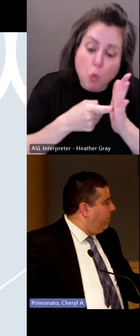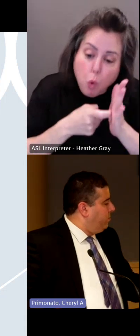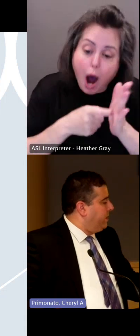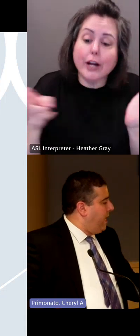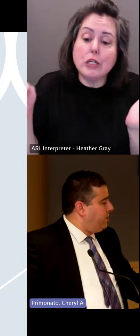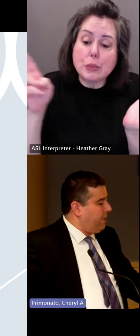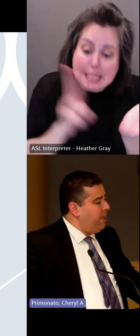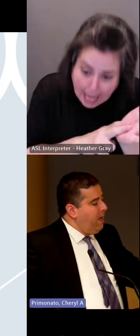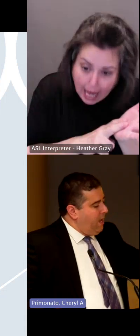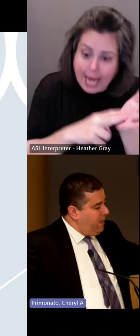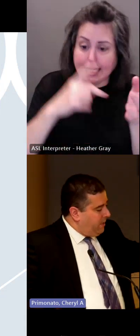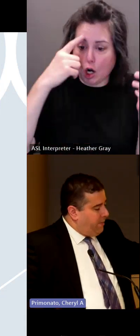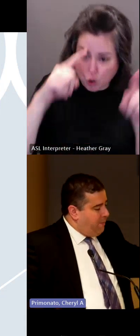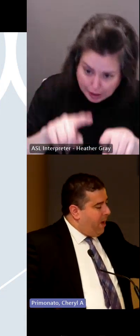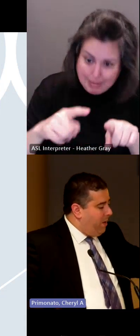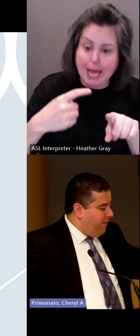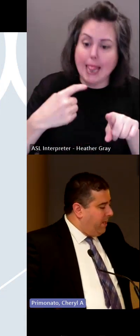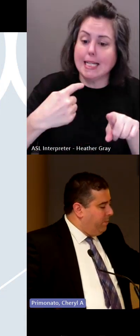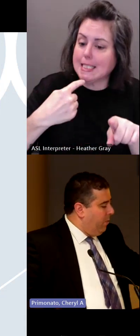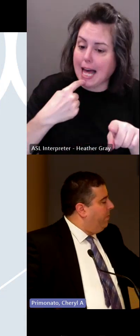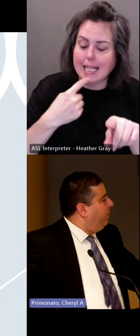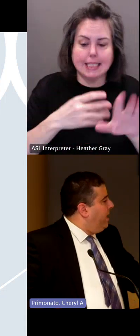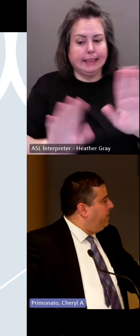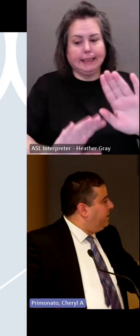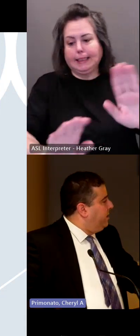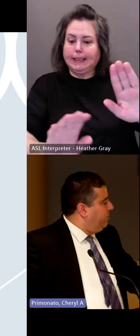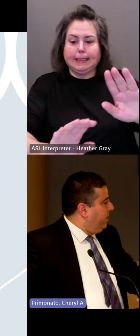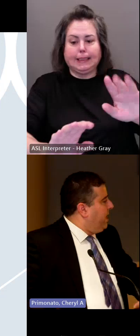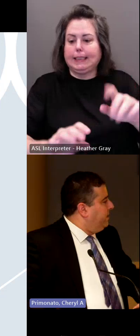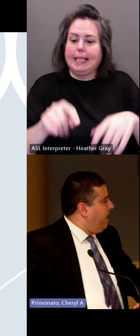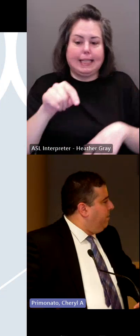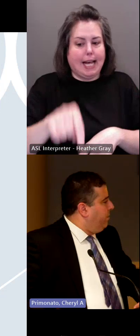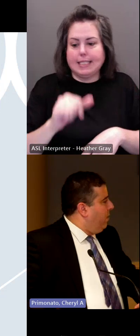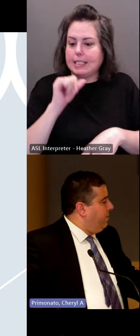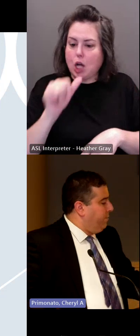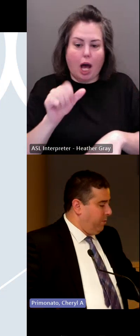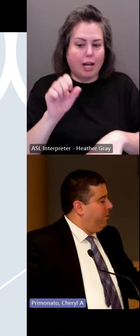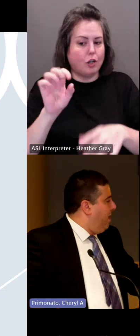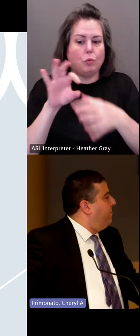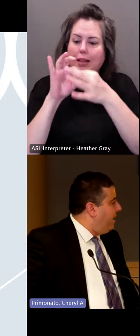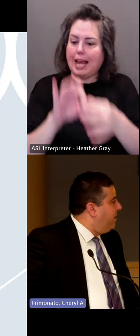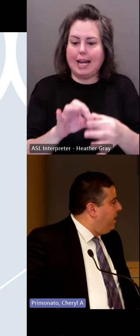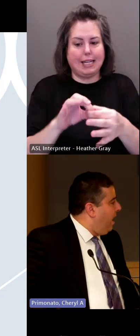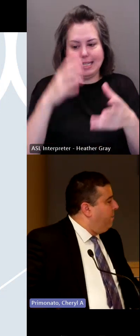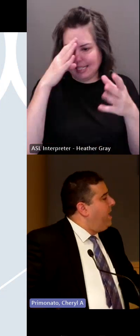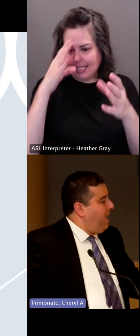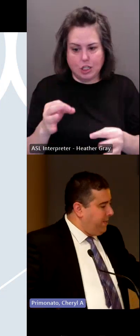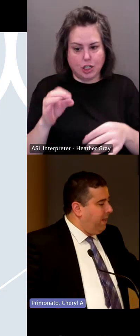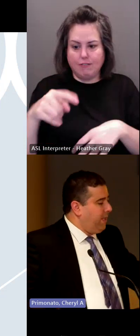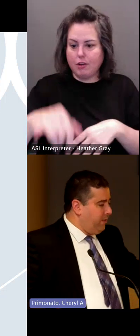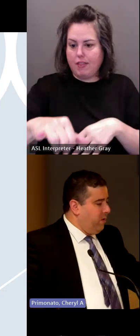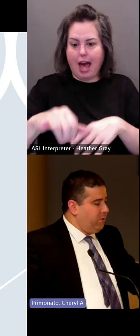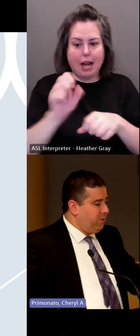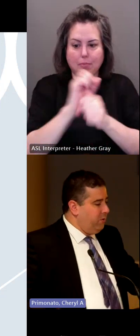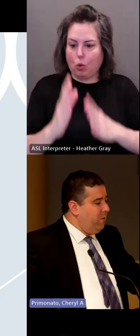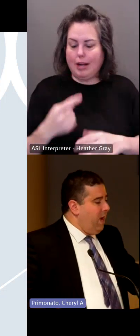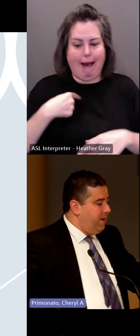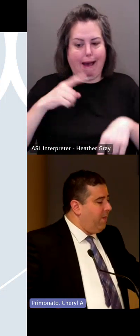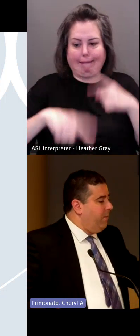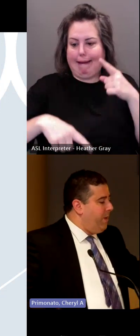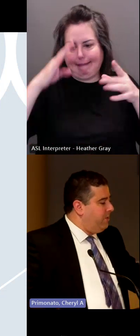law agreement, which would essentially cut them out of any employment-related decisions relating to that employment, both good and bad. and delegate